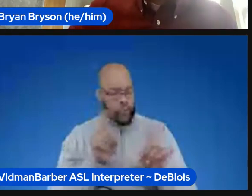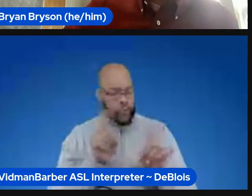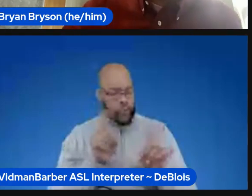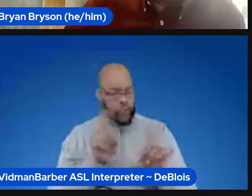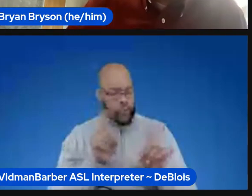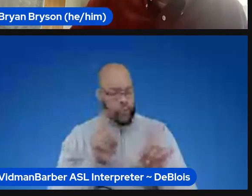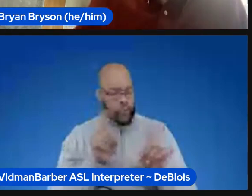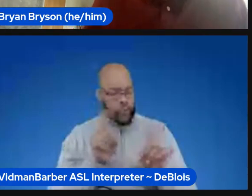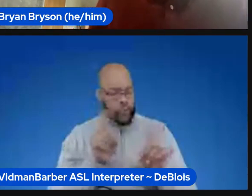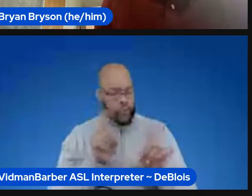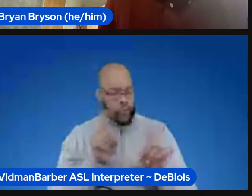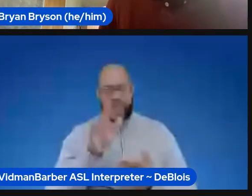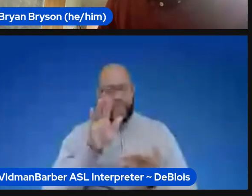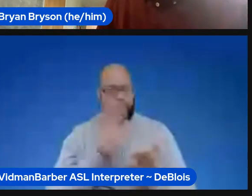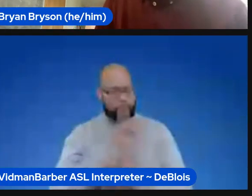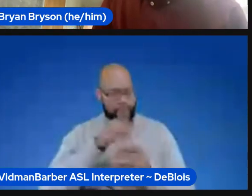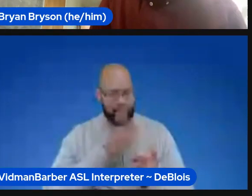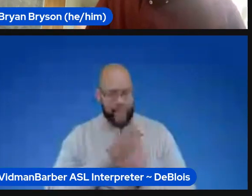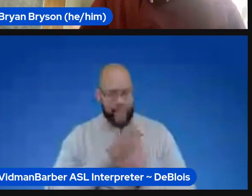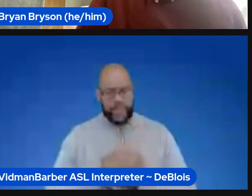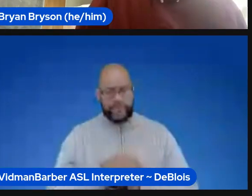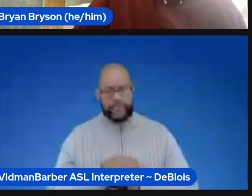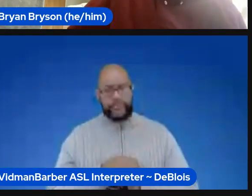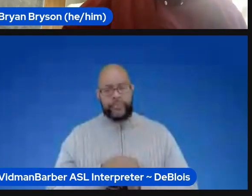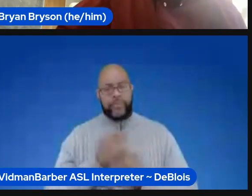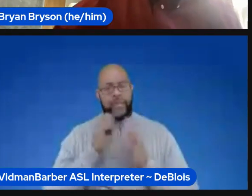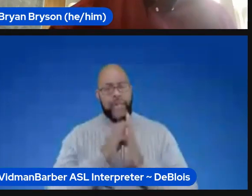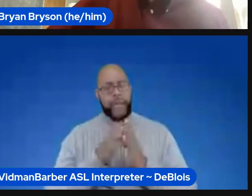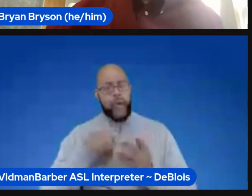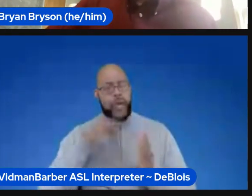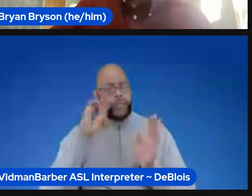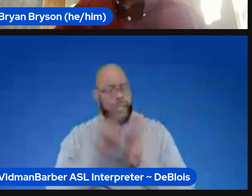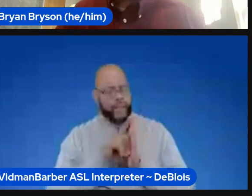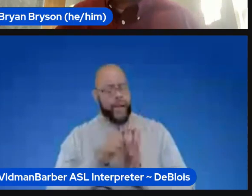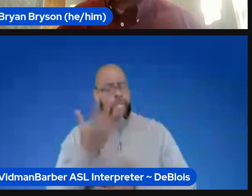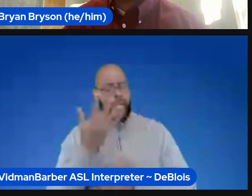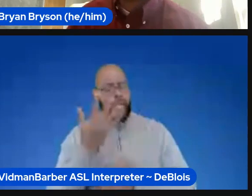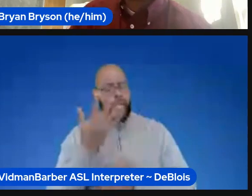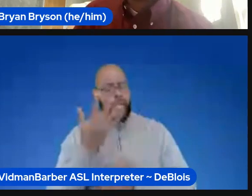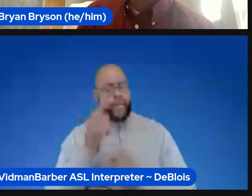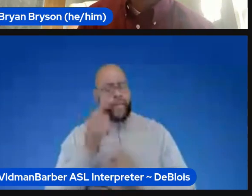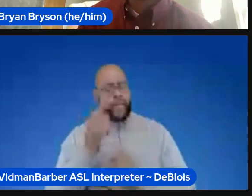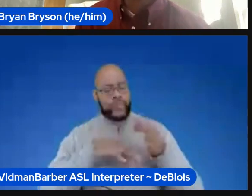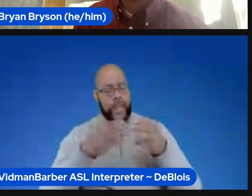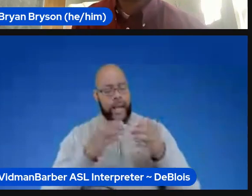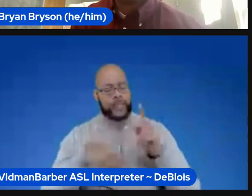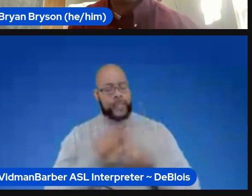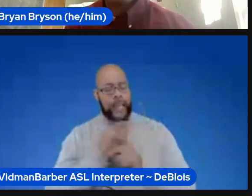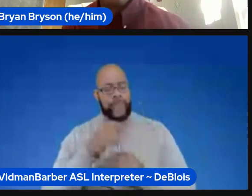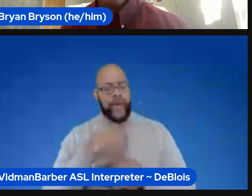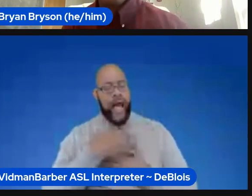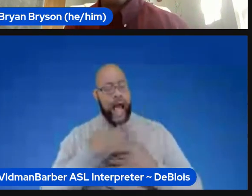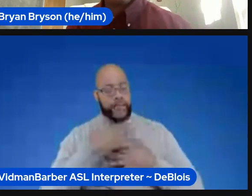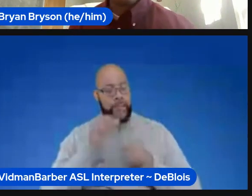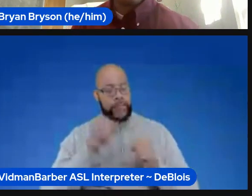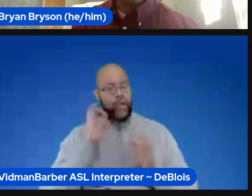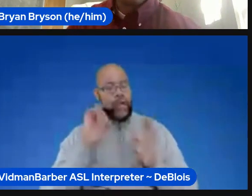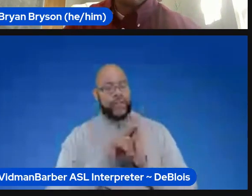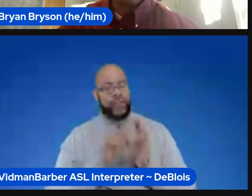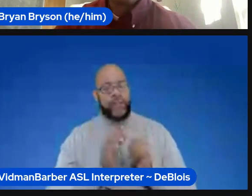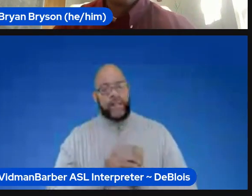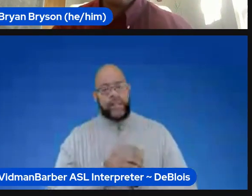papers in that field. For example, we identified 5 different subtypes of asthma, and we're able to identify